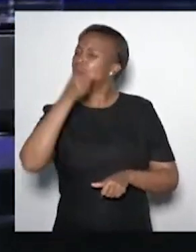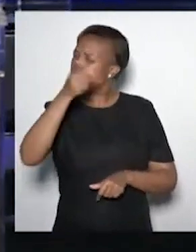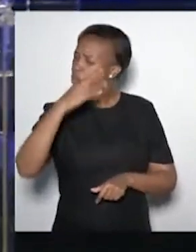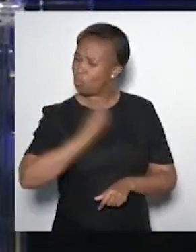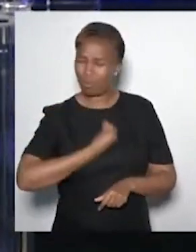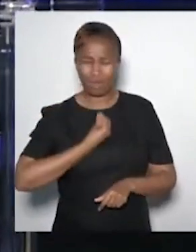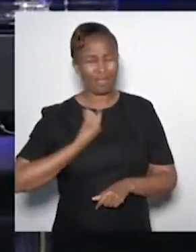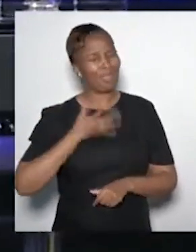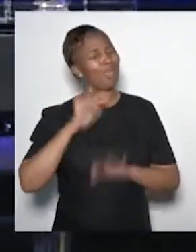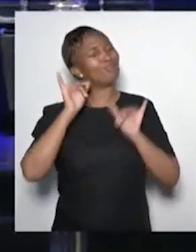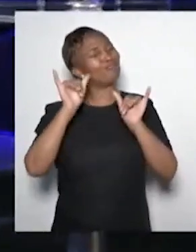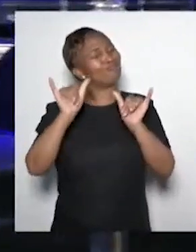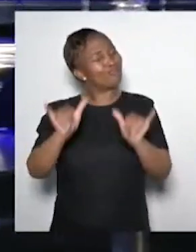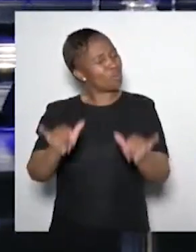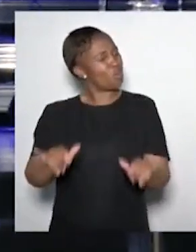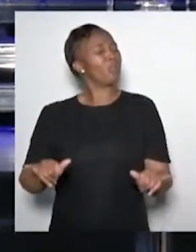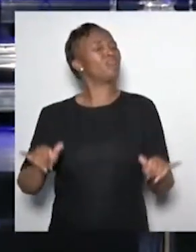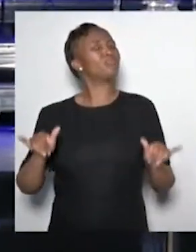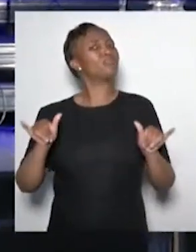wena starach,